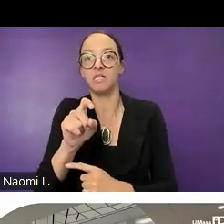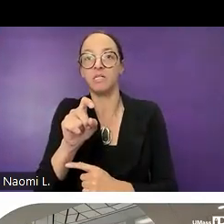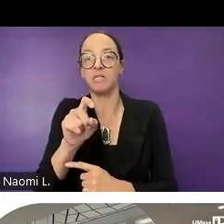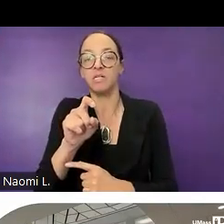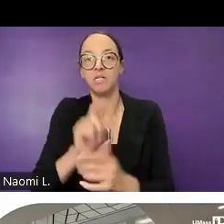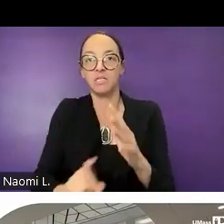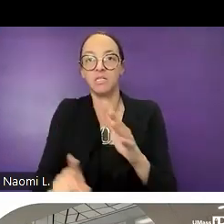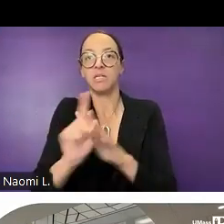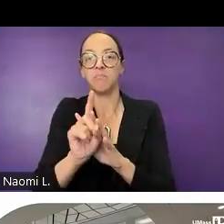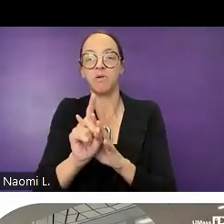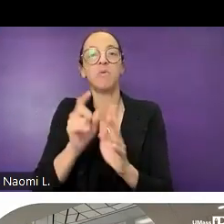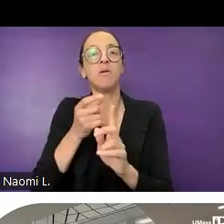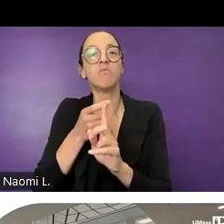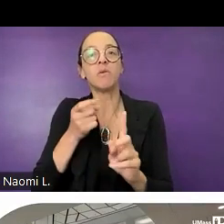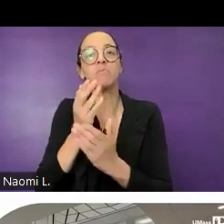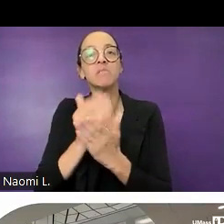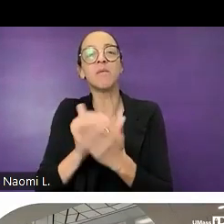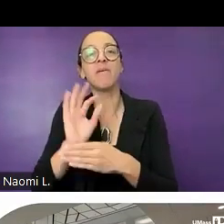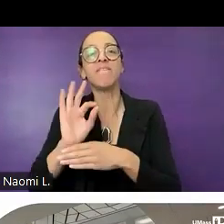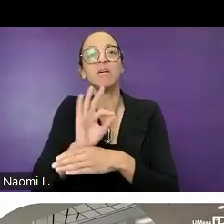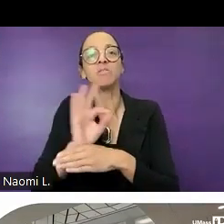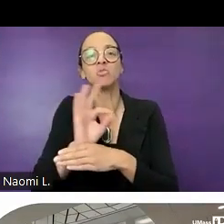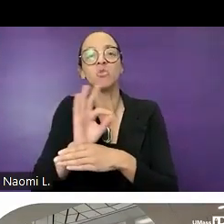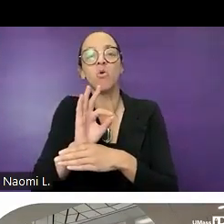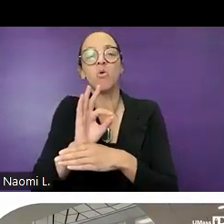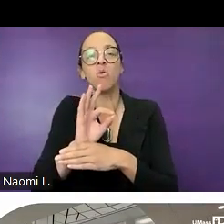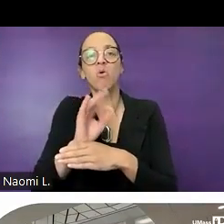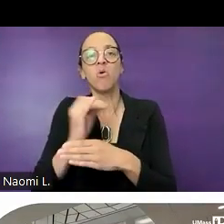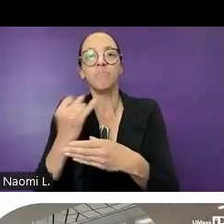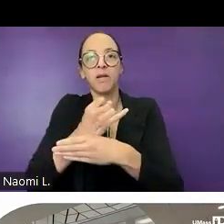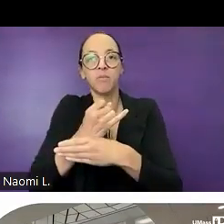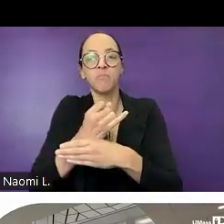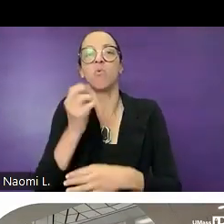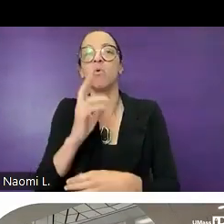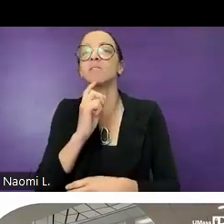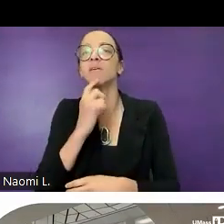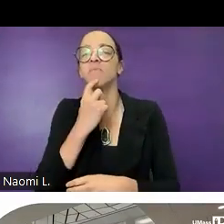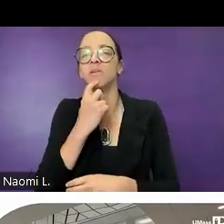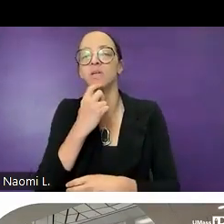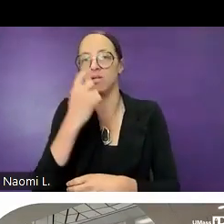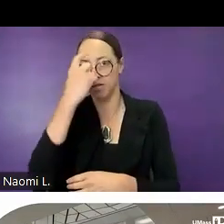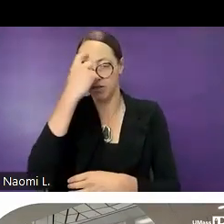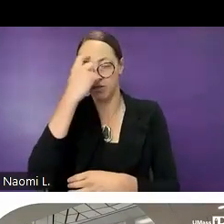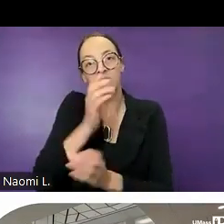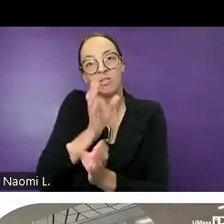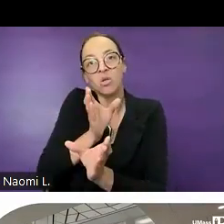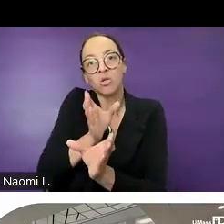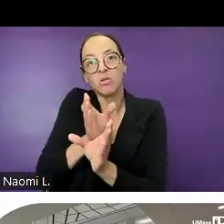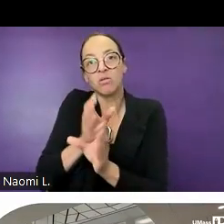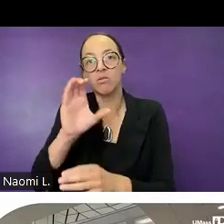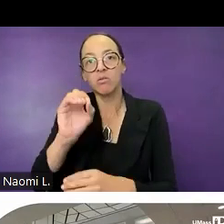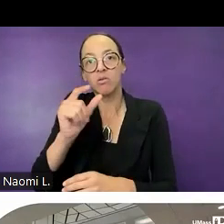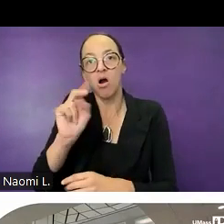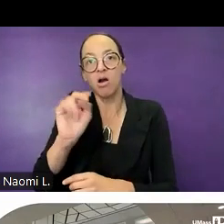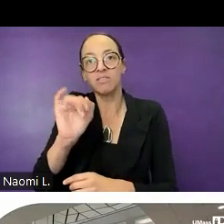functional impairments or even severe cognitive impairment. It's also the case that middle-income individuals and families have